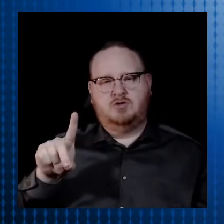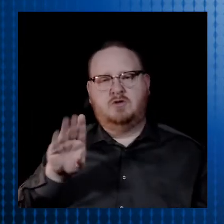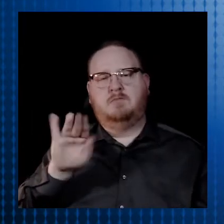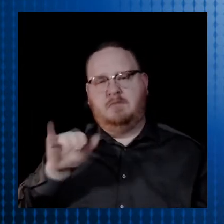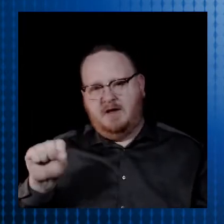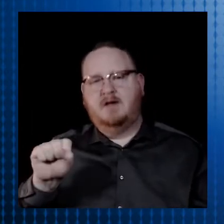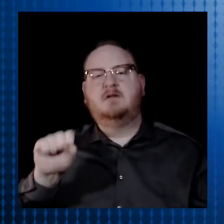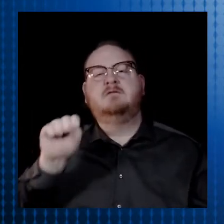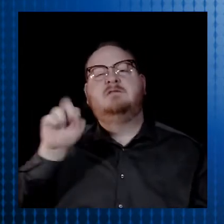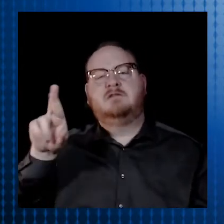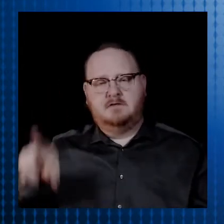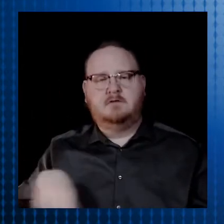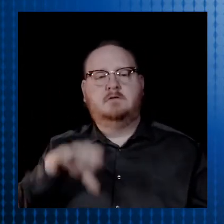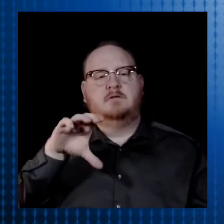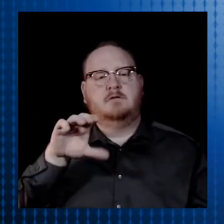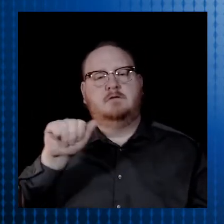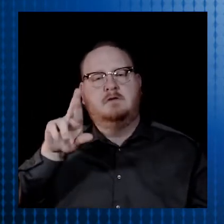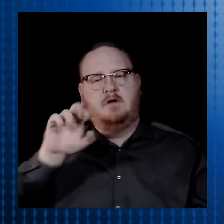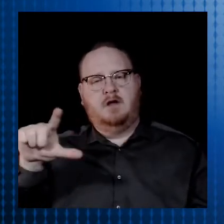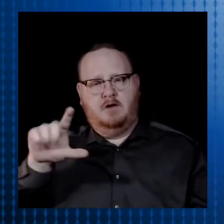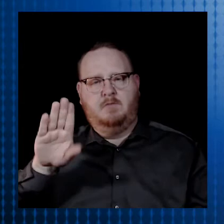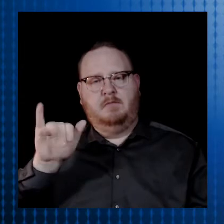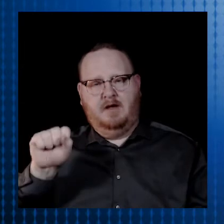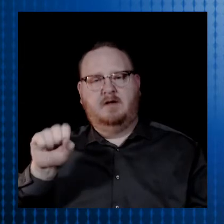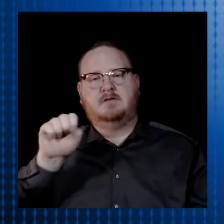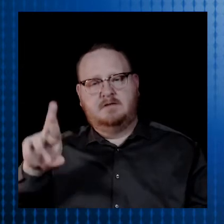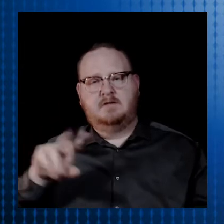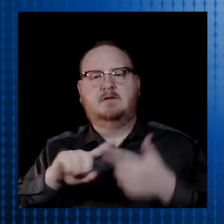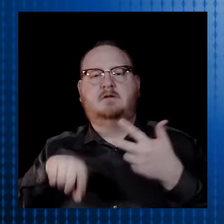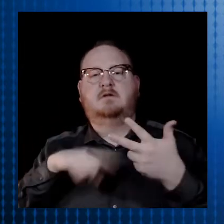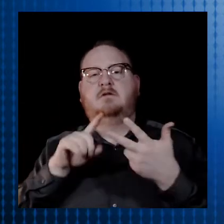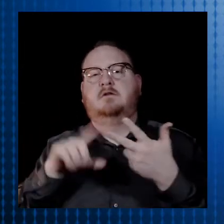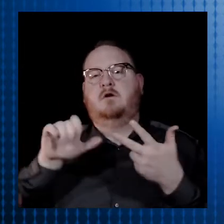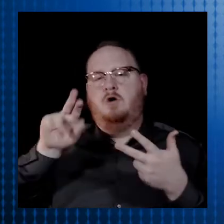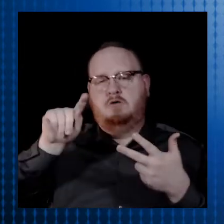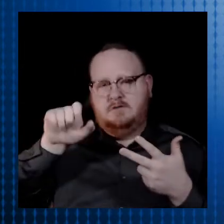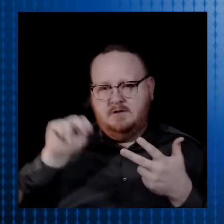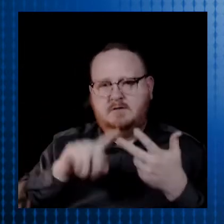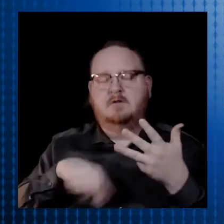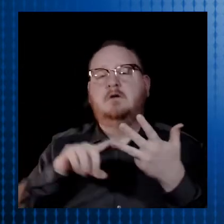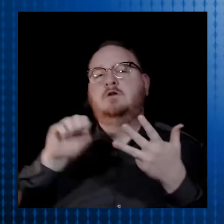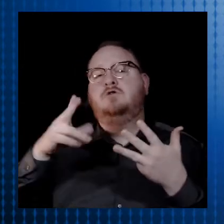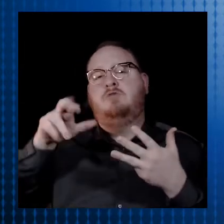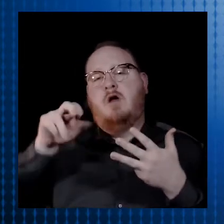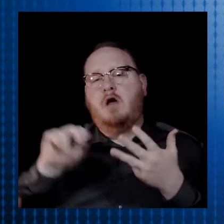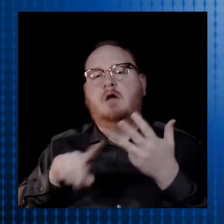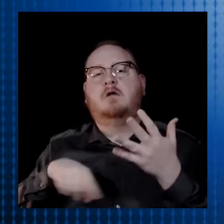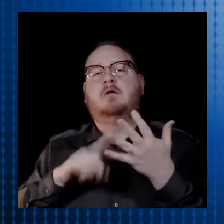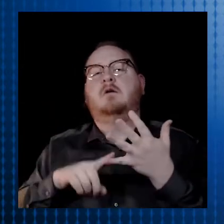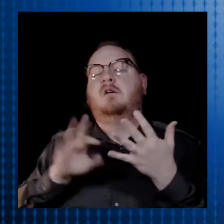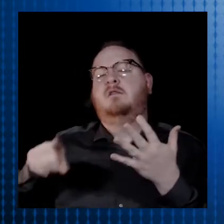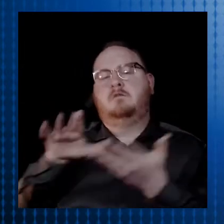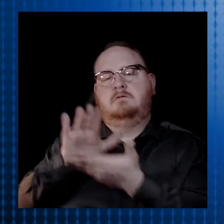Carol Bias, Carlton Bias Sr., Sharon Calloway Bias, and the staff at Brownell STEM Academy for